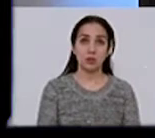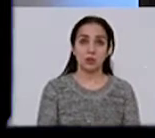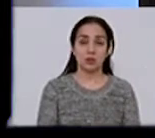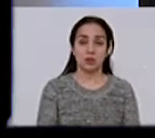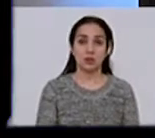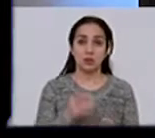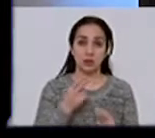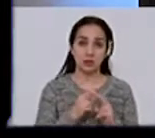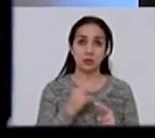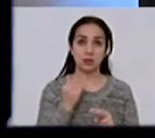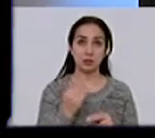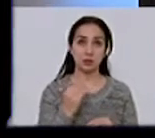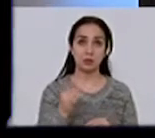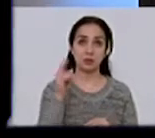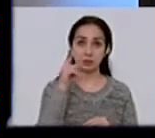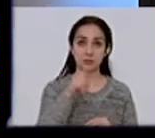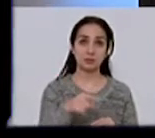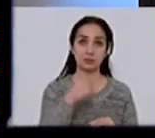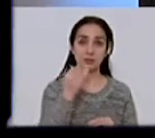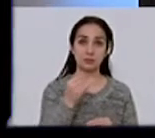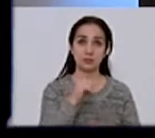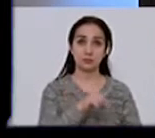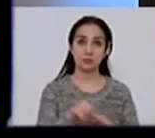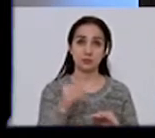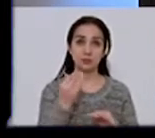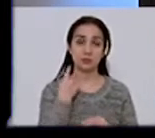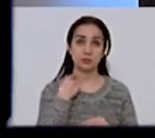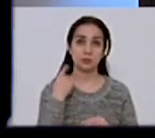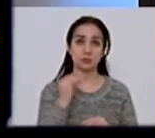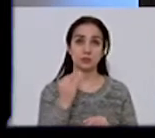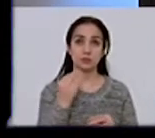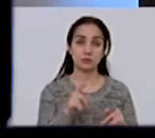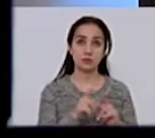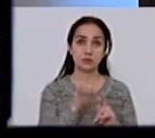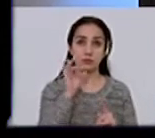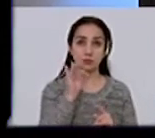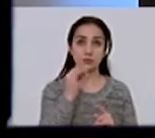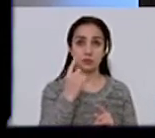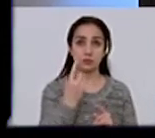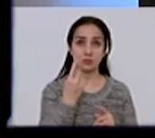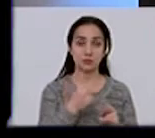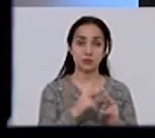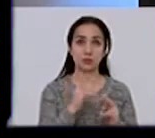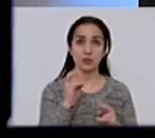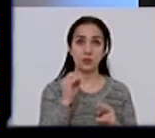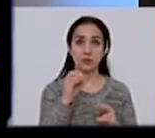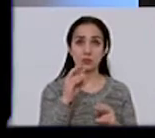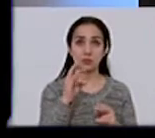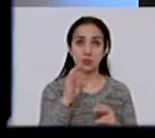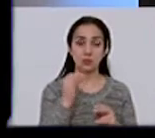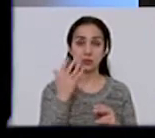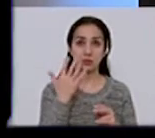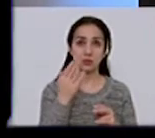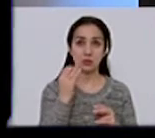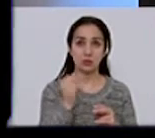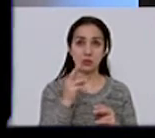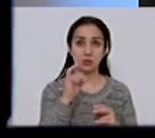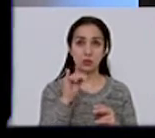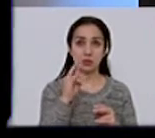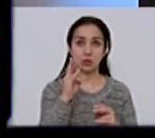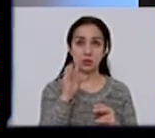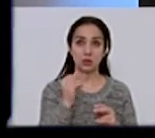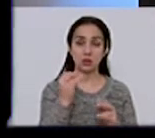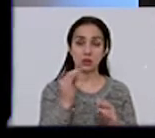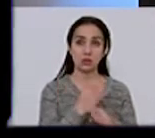Buning uchun integralning chegaradagi qiymatlari, ya'ni 0 u 1 kesmani 5 ta bo'lakka